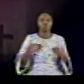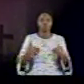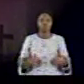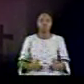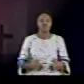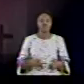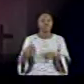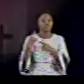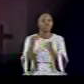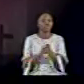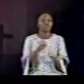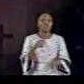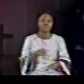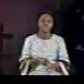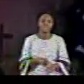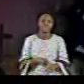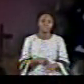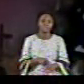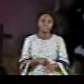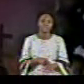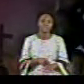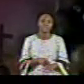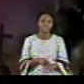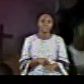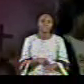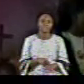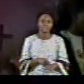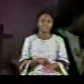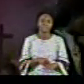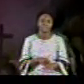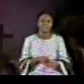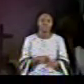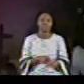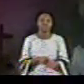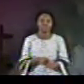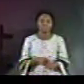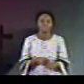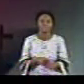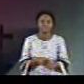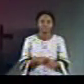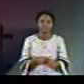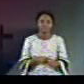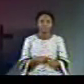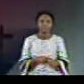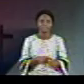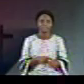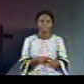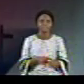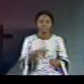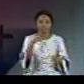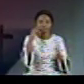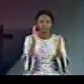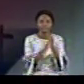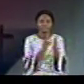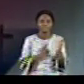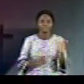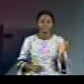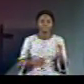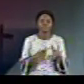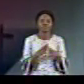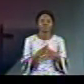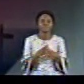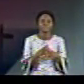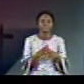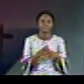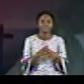again. Praise the Lord. Put your hands together. And we have Matthew Dalavila, who